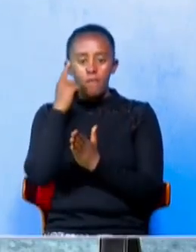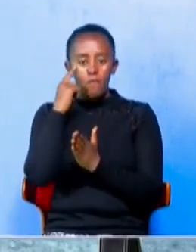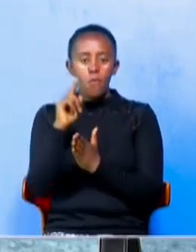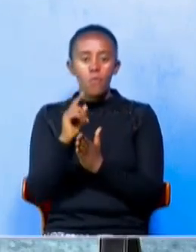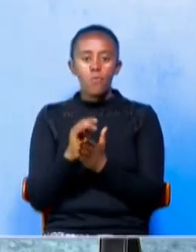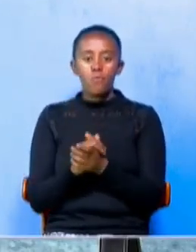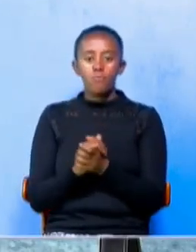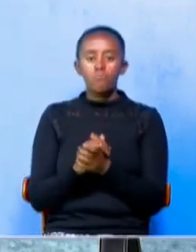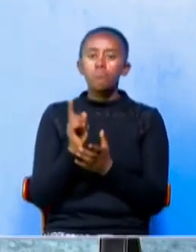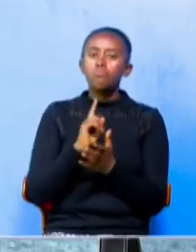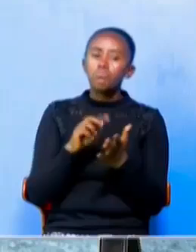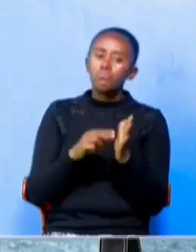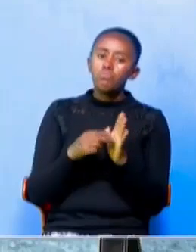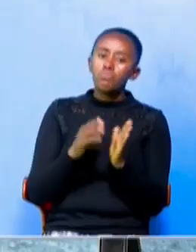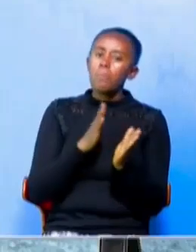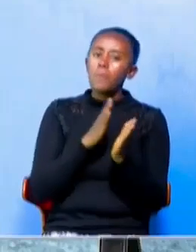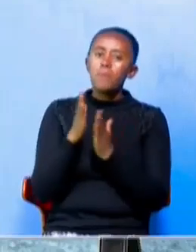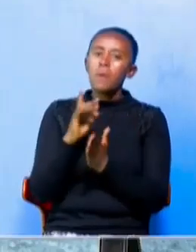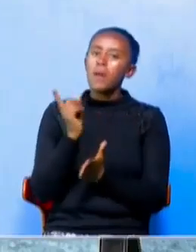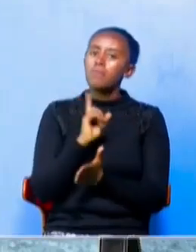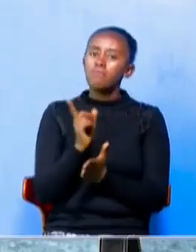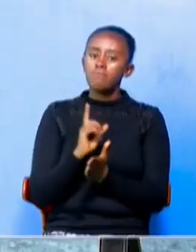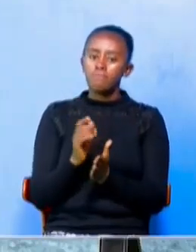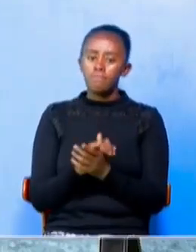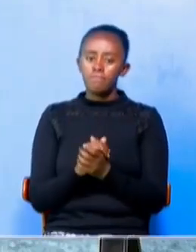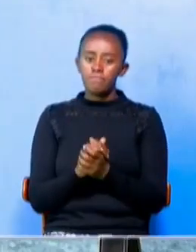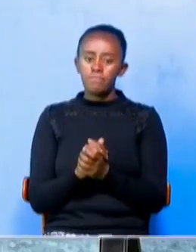What do you mean by that, prepare?